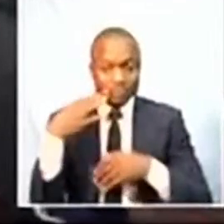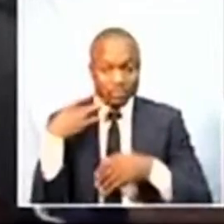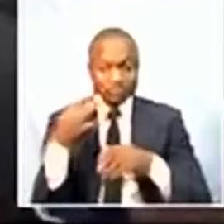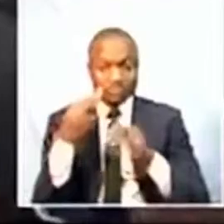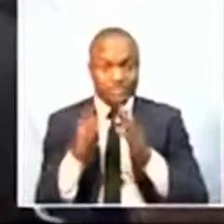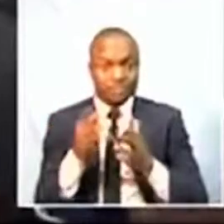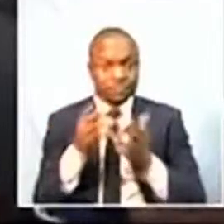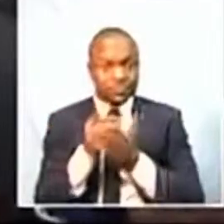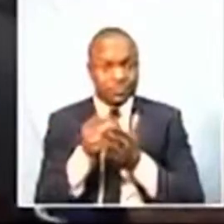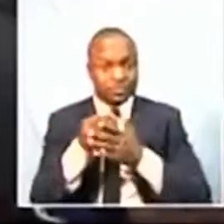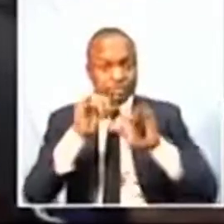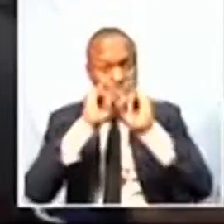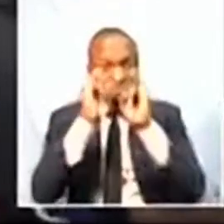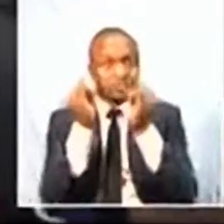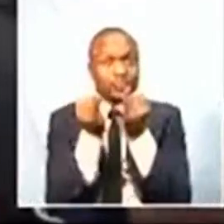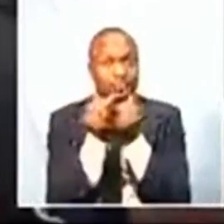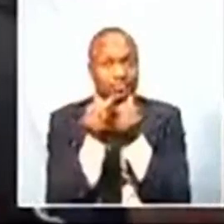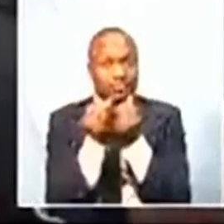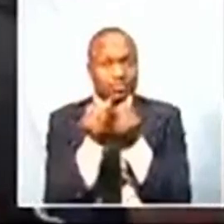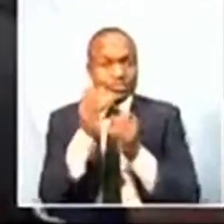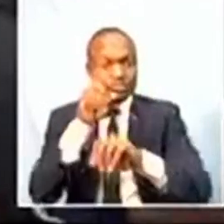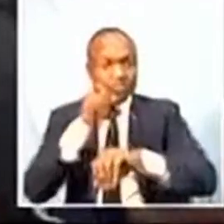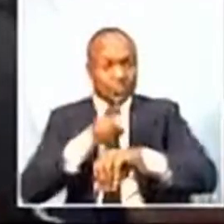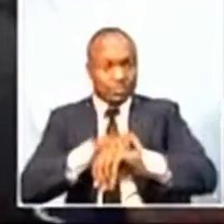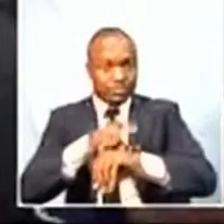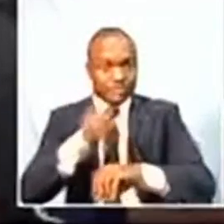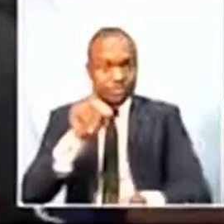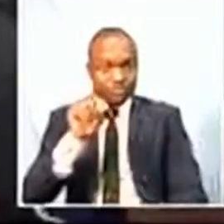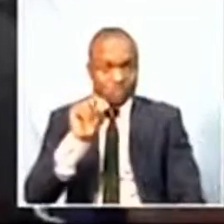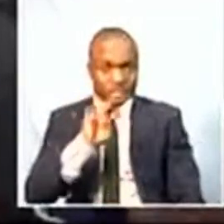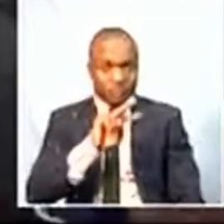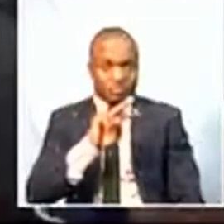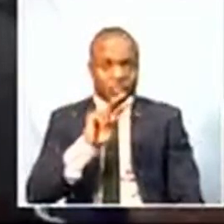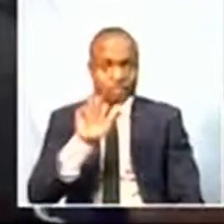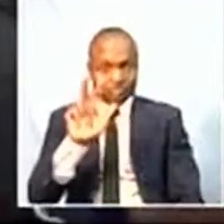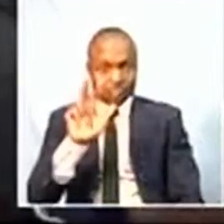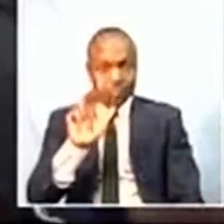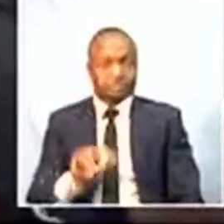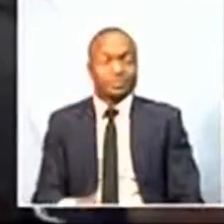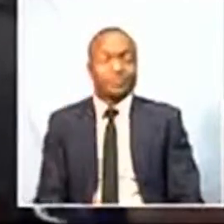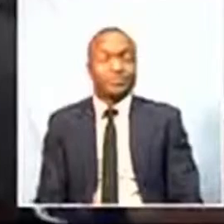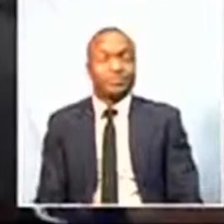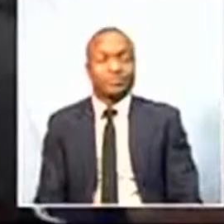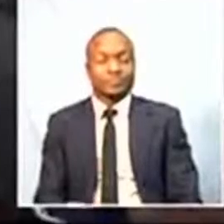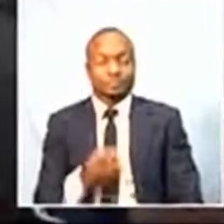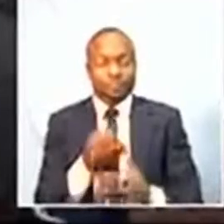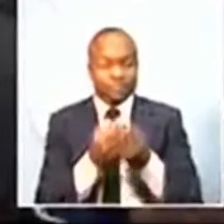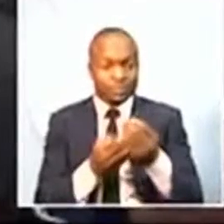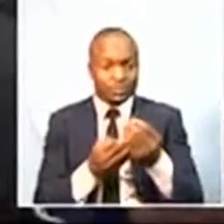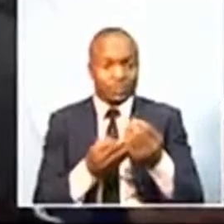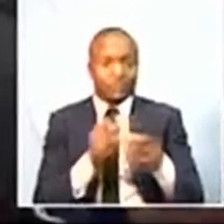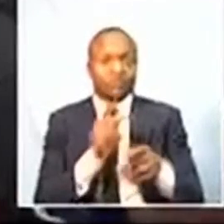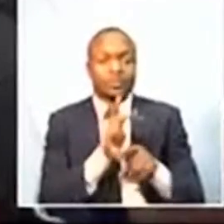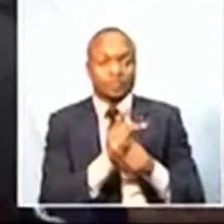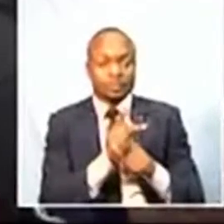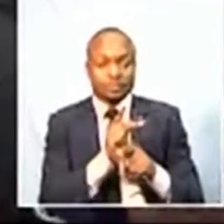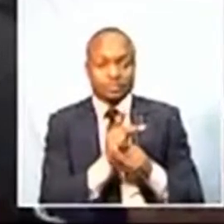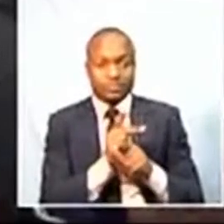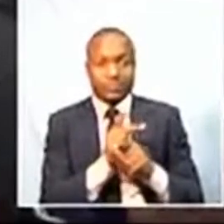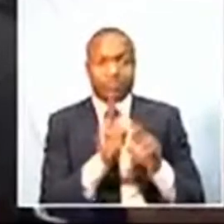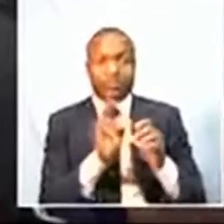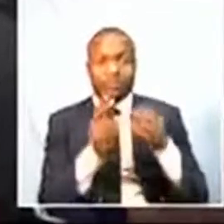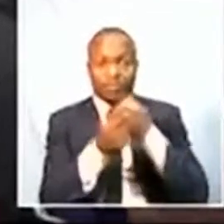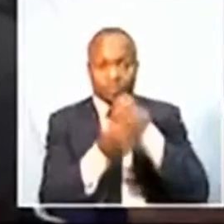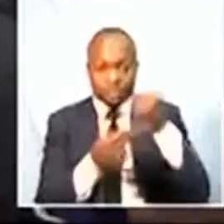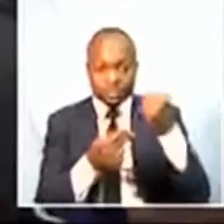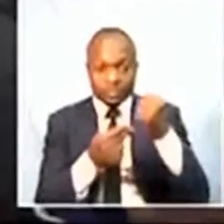and the financial institution in the period under review. The forms were secured at the bank, and upon